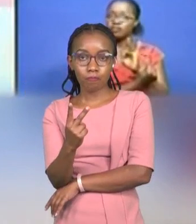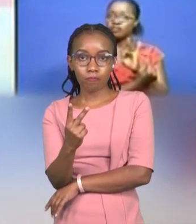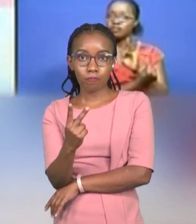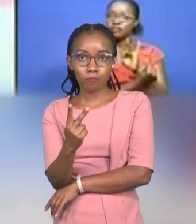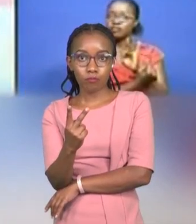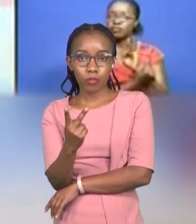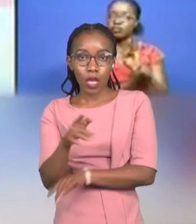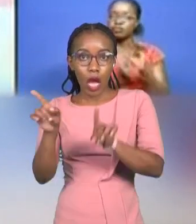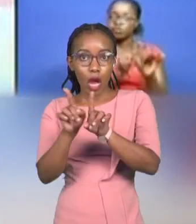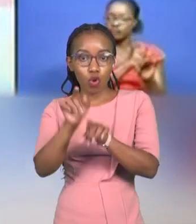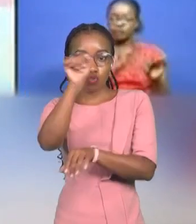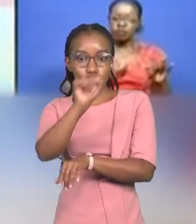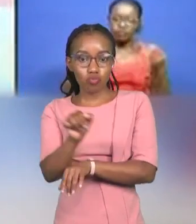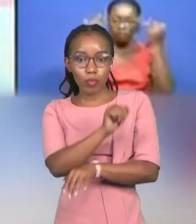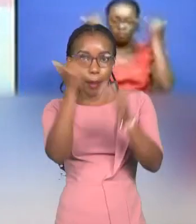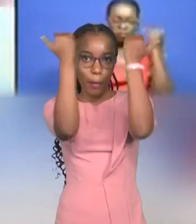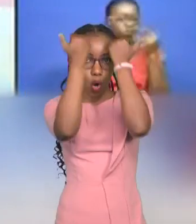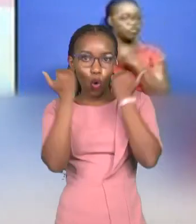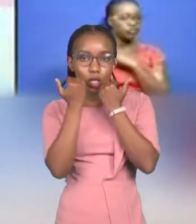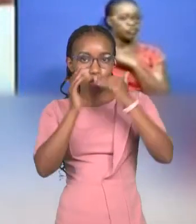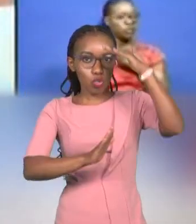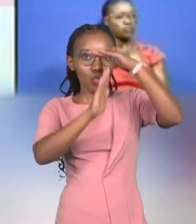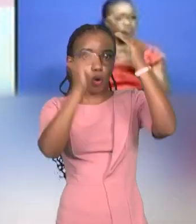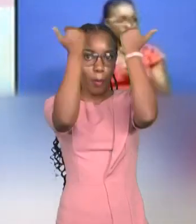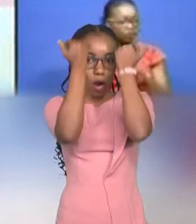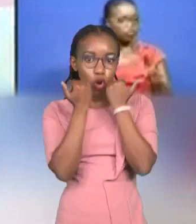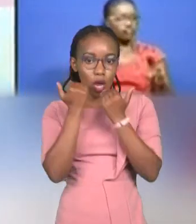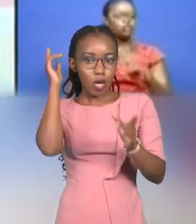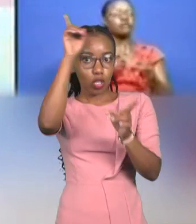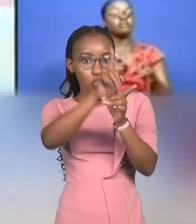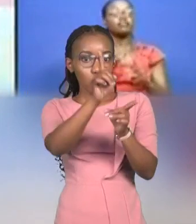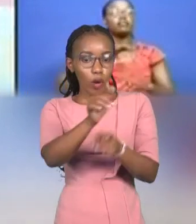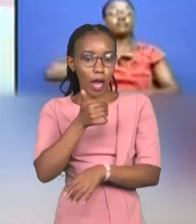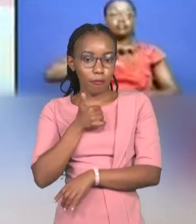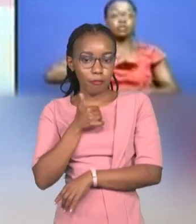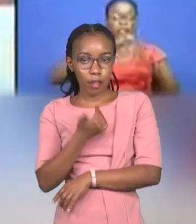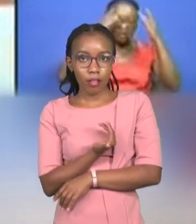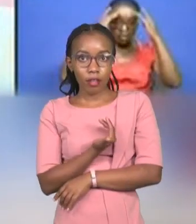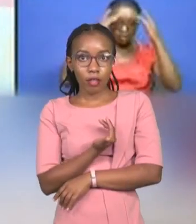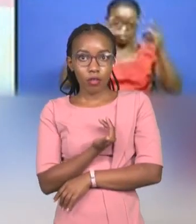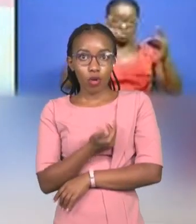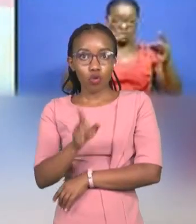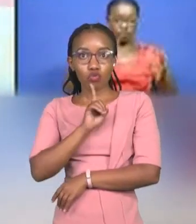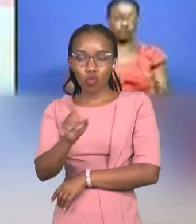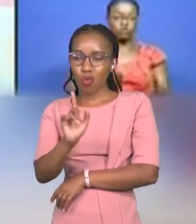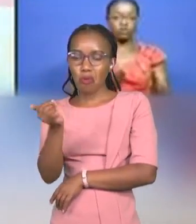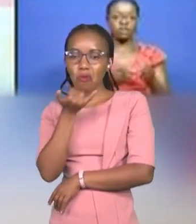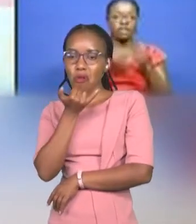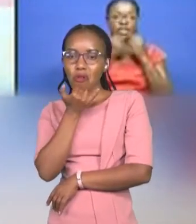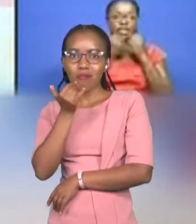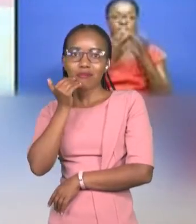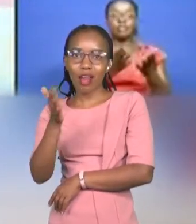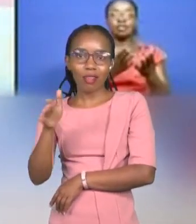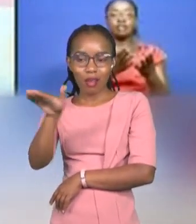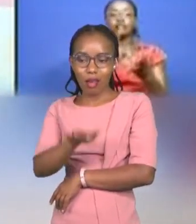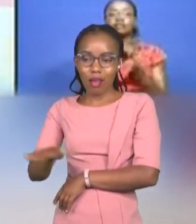the Supreme Court has got the mandate to depart from its own decisions, and so there's nothing wrong with